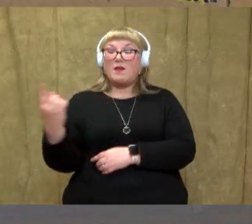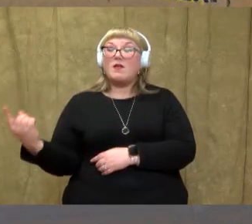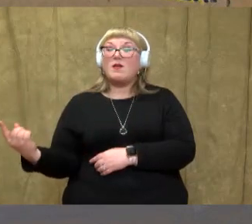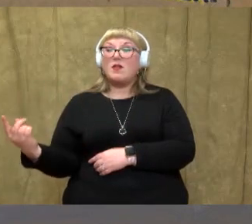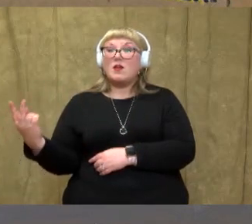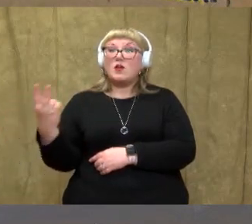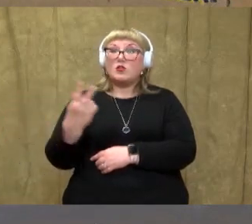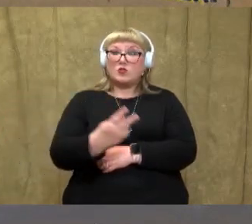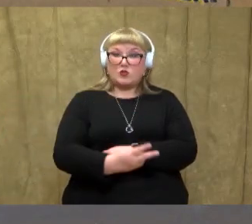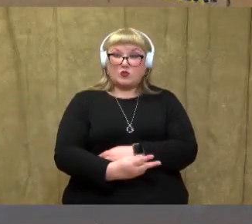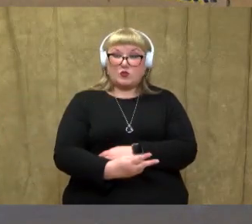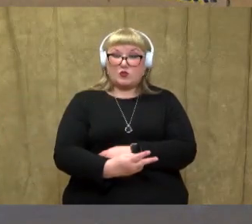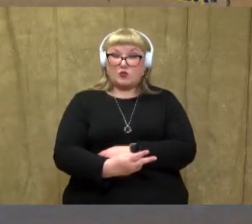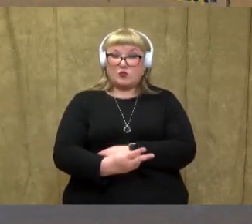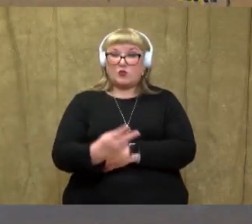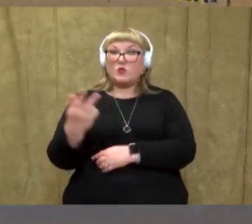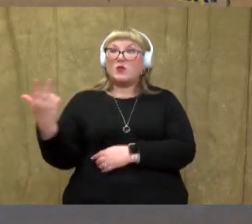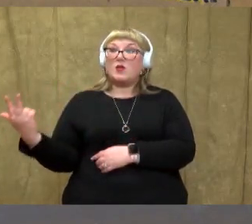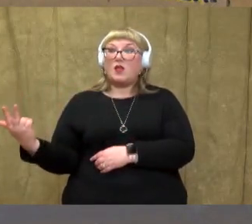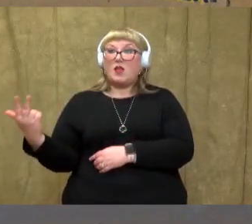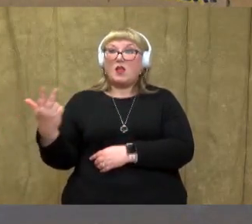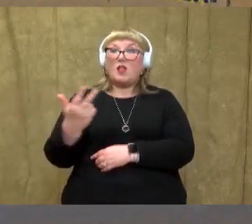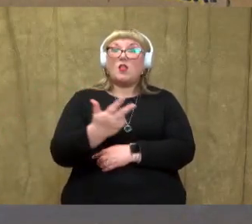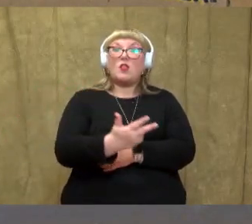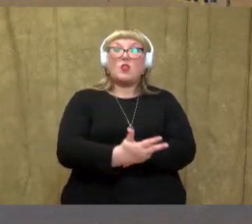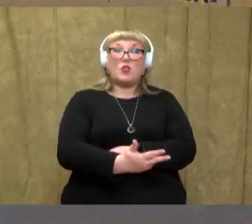1, 2,